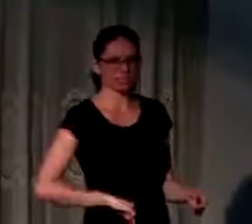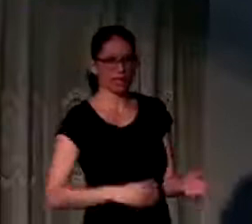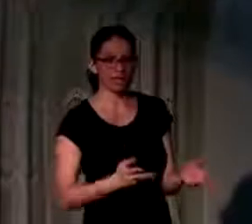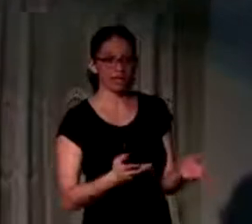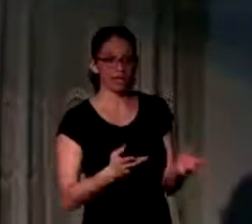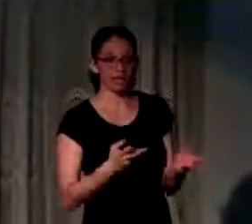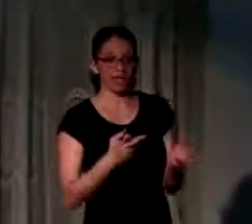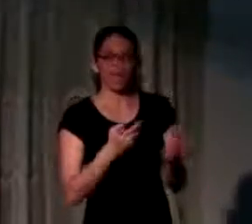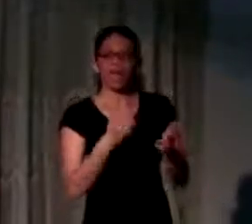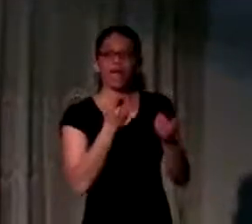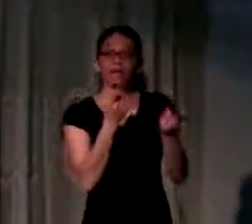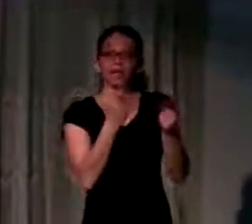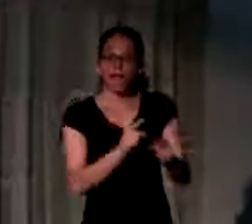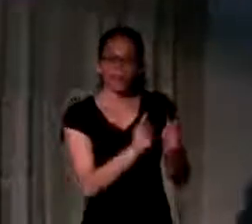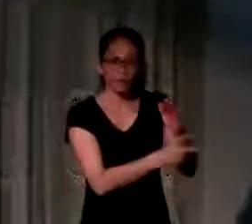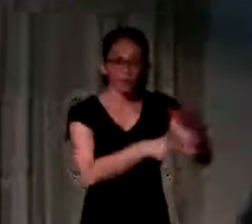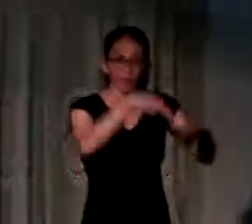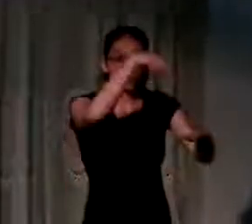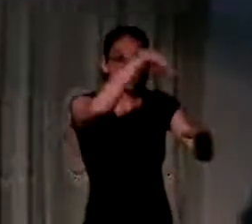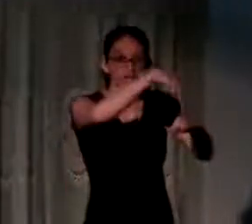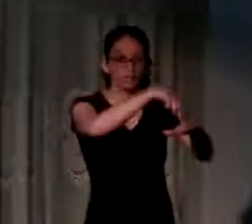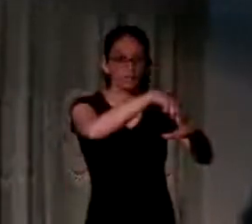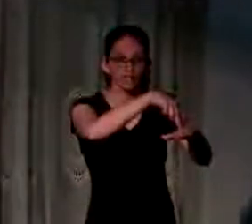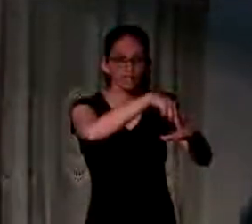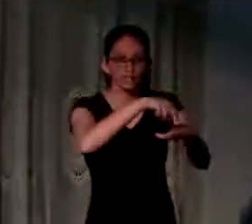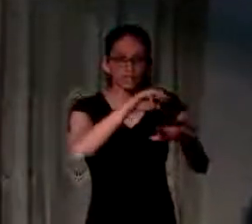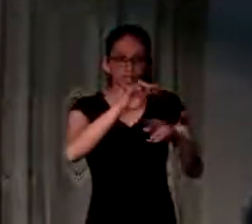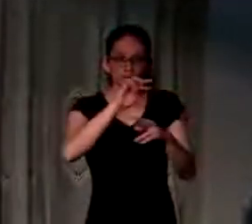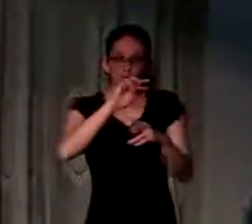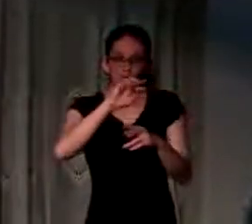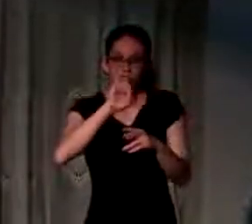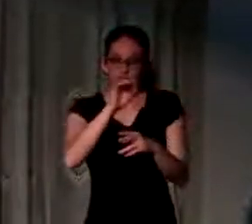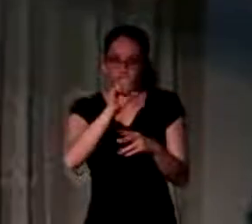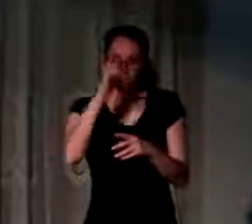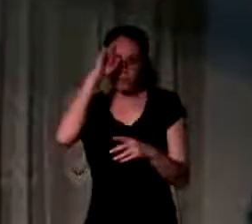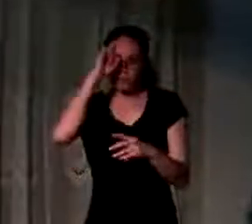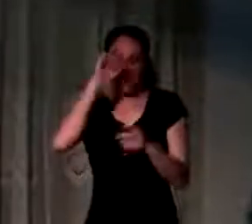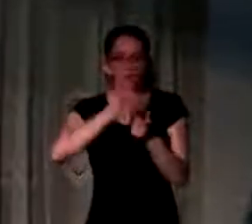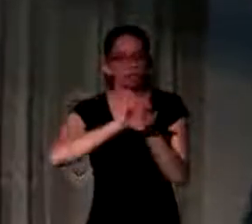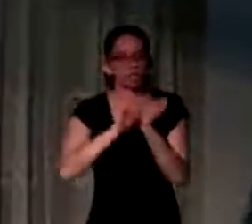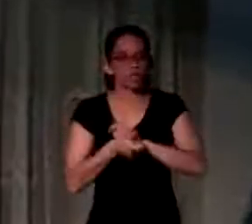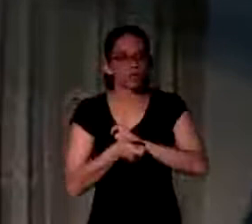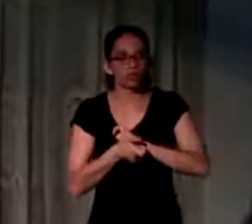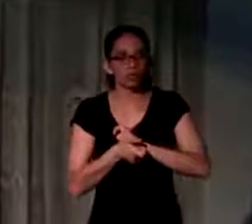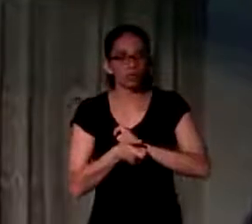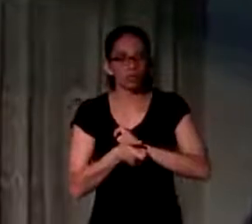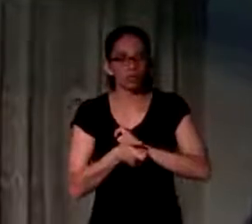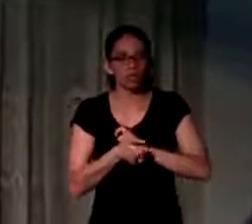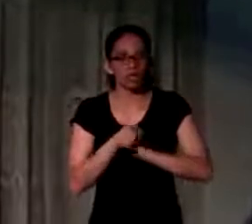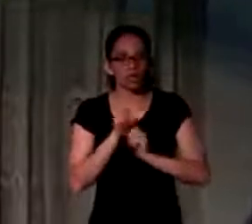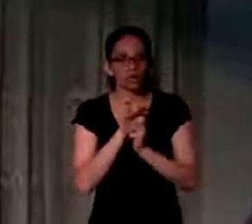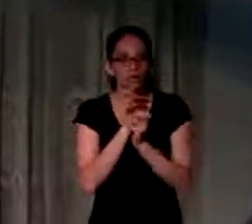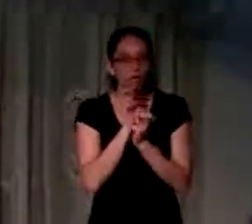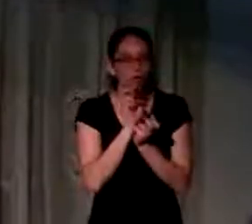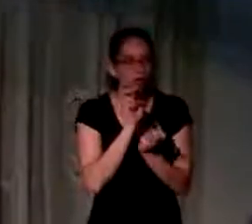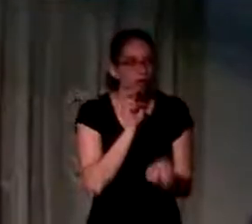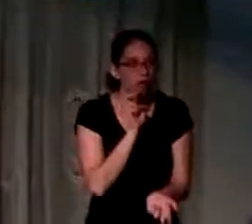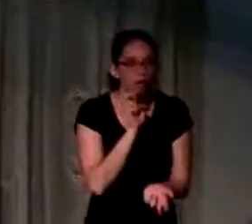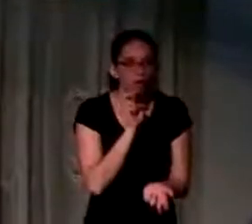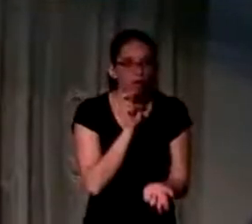Until the resurrection, what changed him? He saw the risen Savior. It's written down in 1 Corinthians. He saw